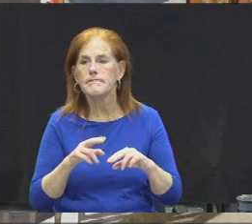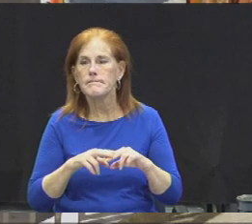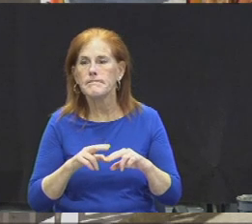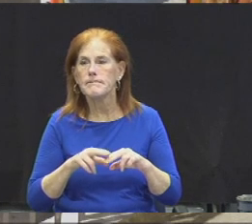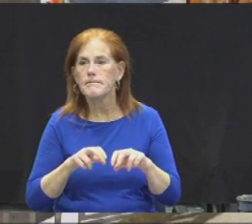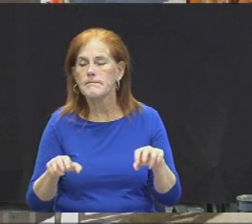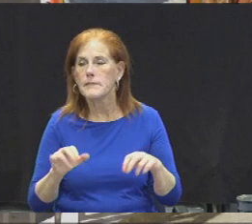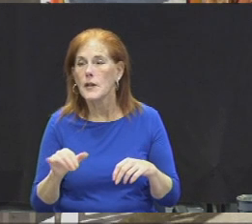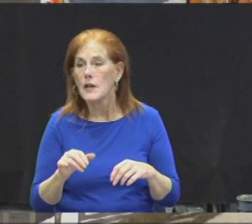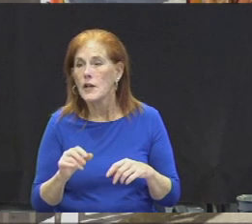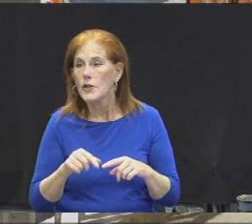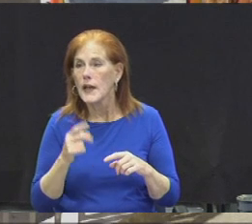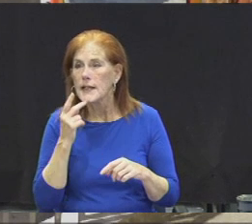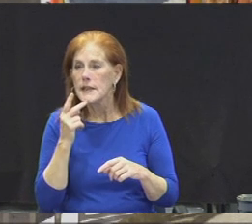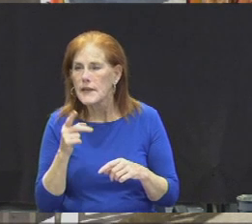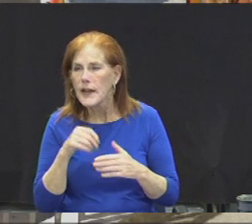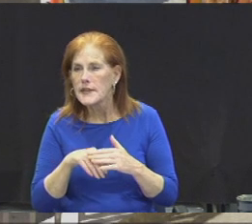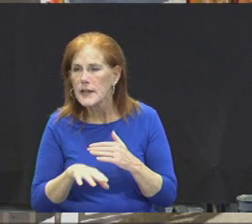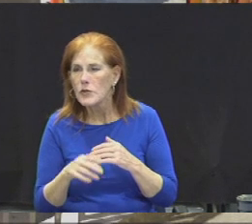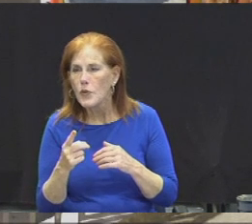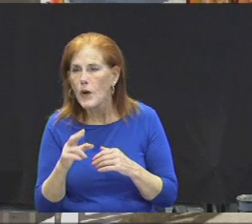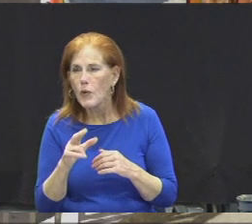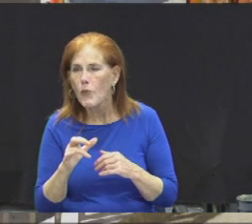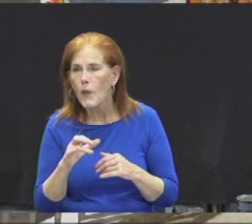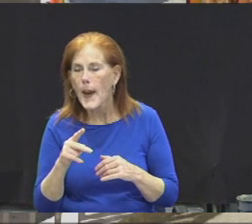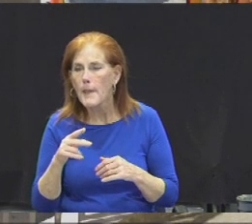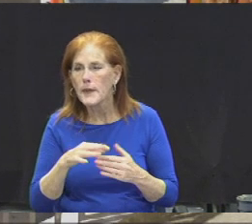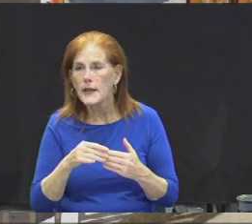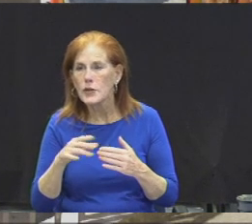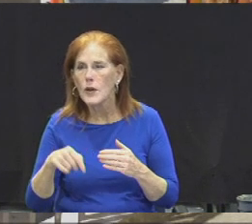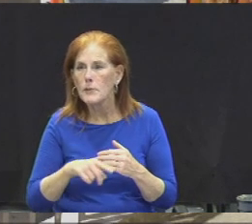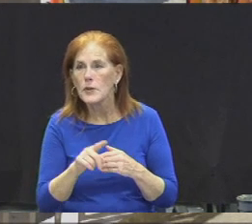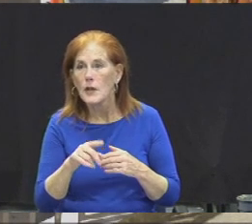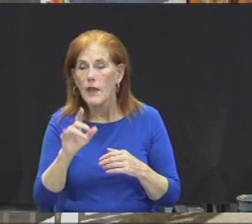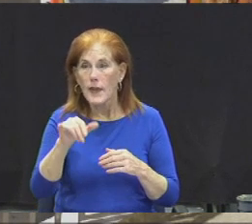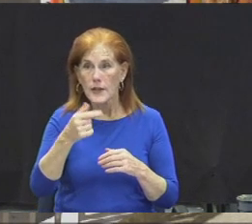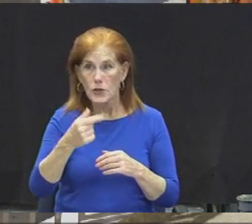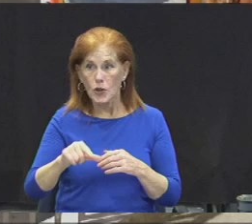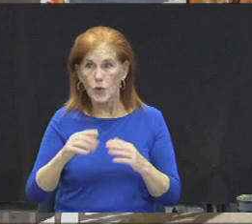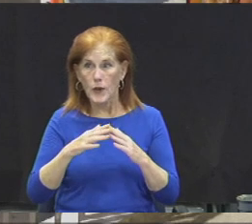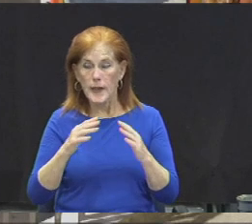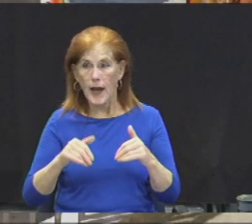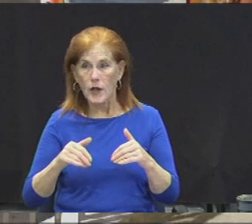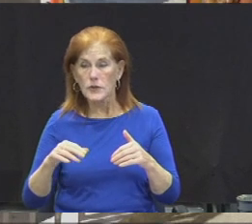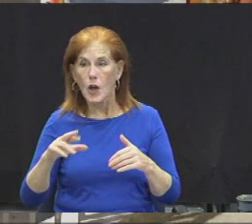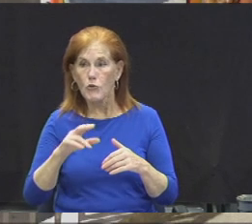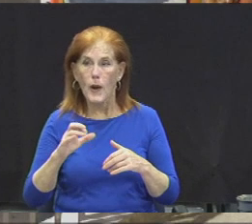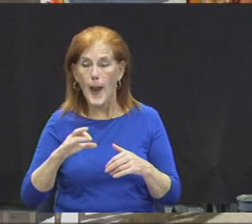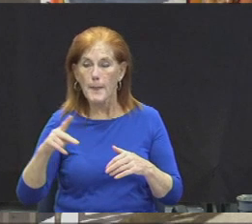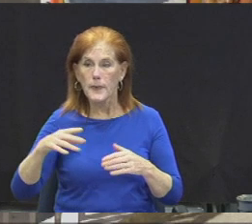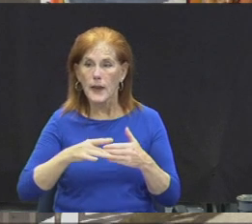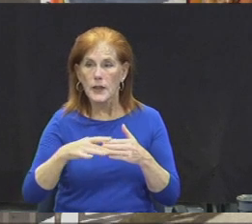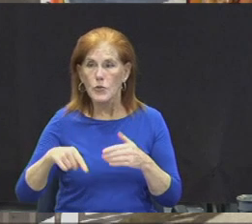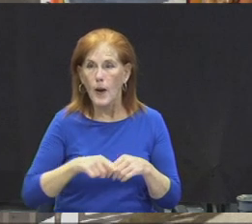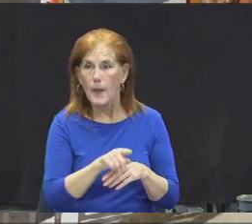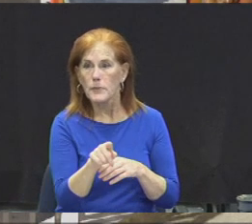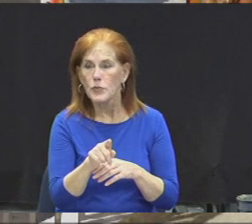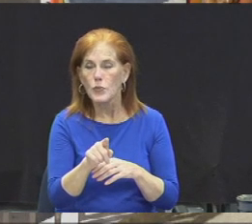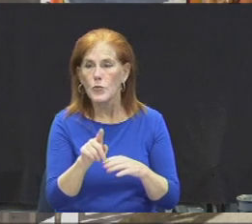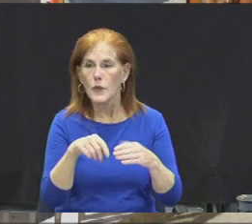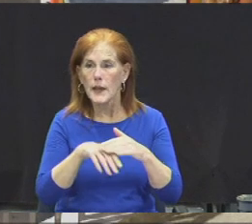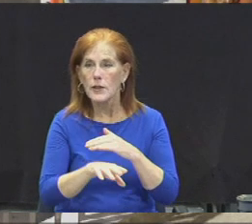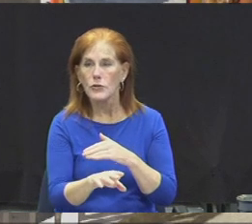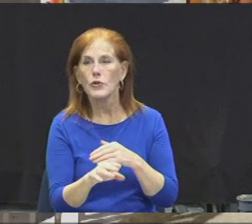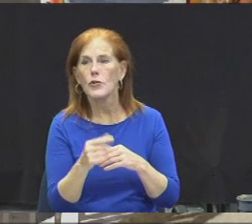You can't quite make it out, but this is the entry to one of the ramps that takes you up to the level. This is the greenhouse, so the ramp that takes you up to the greenhouse entry here, and then you